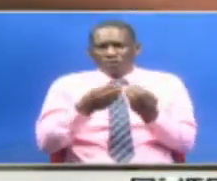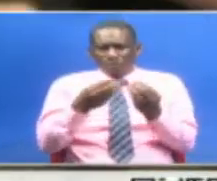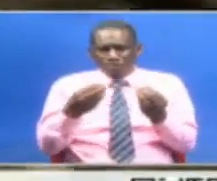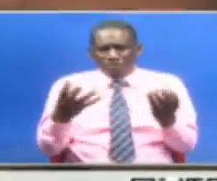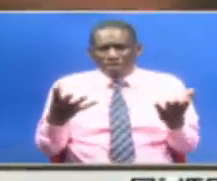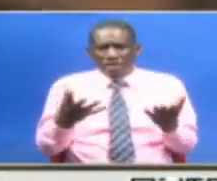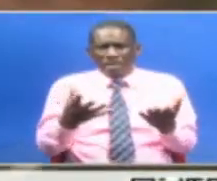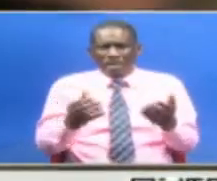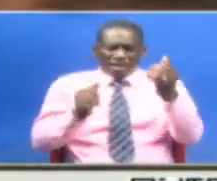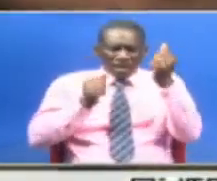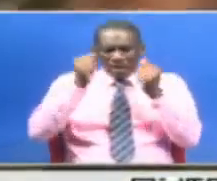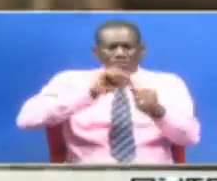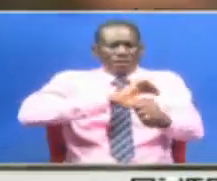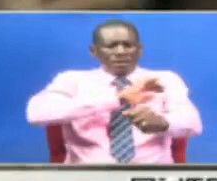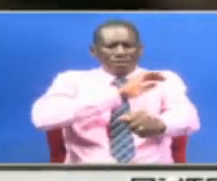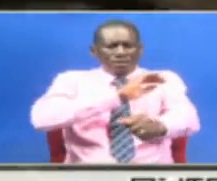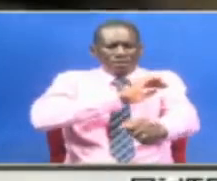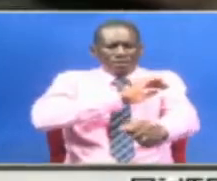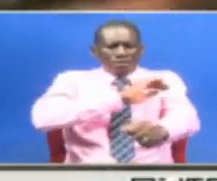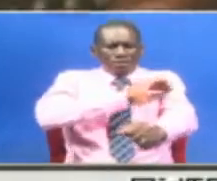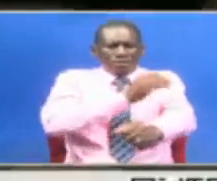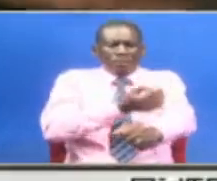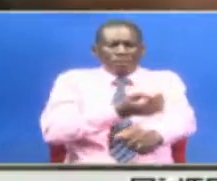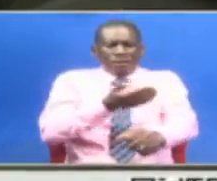sophisticated military power